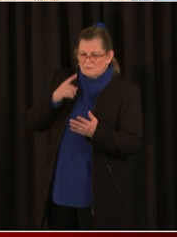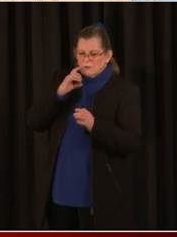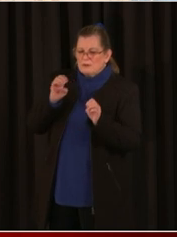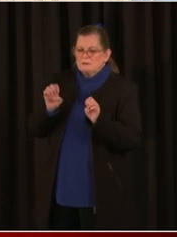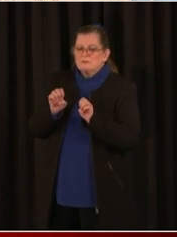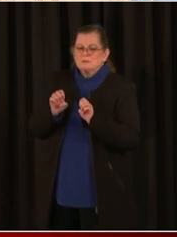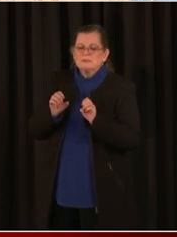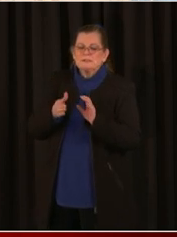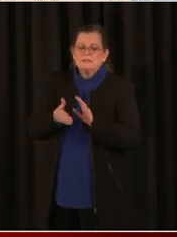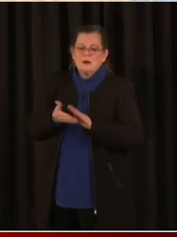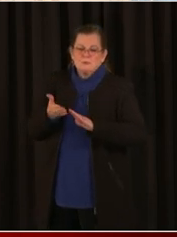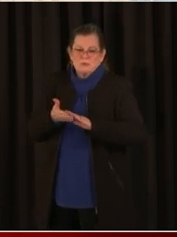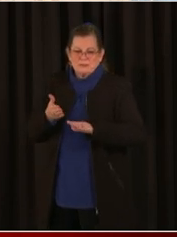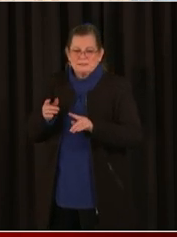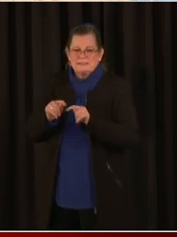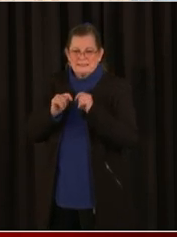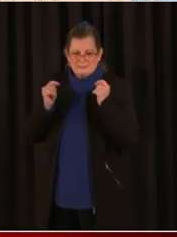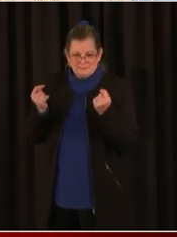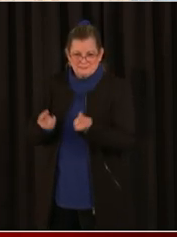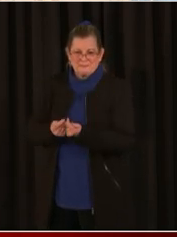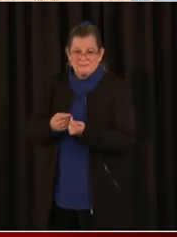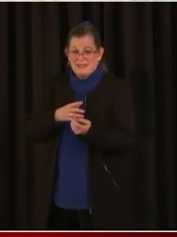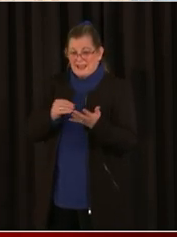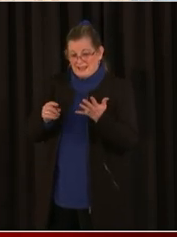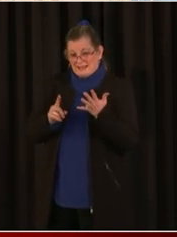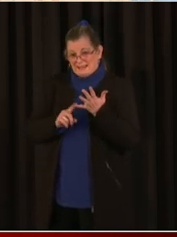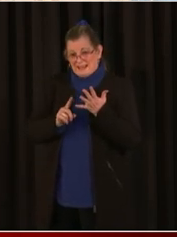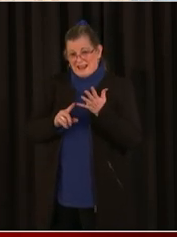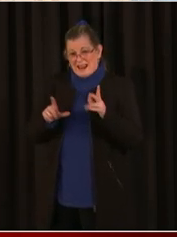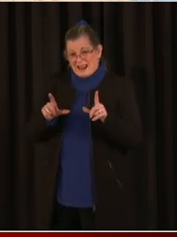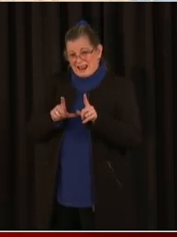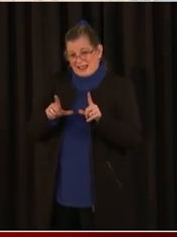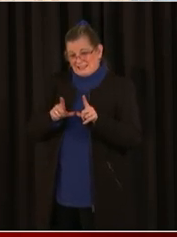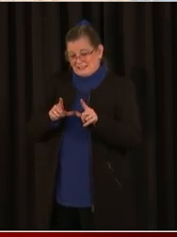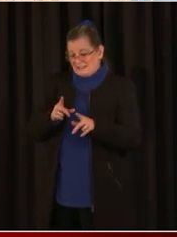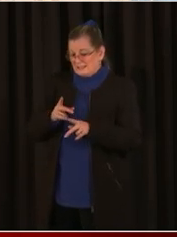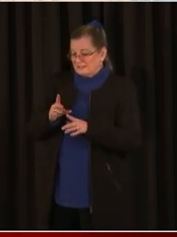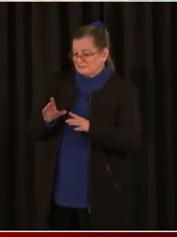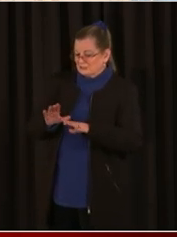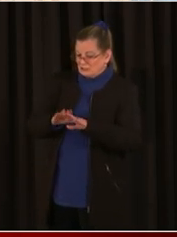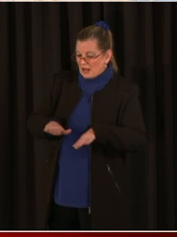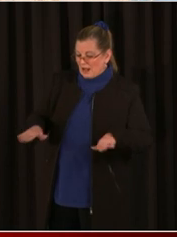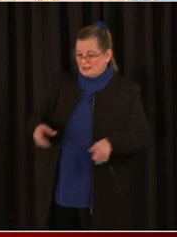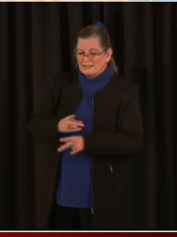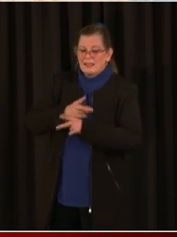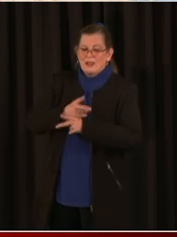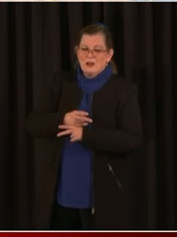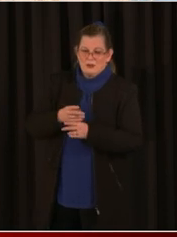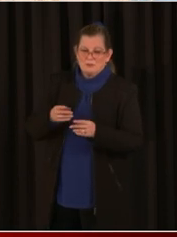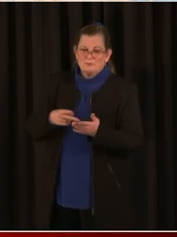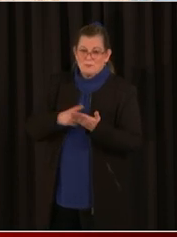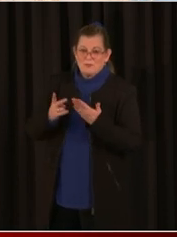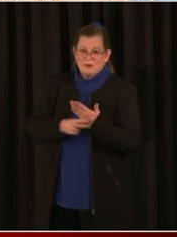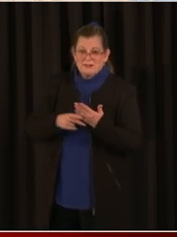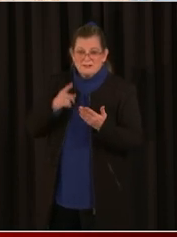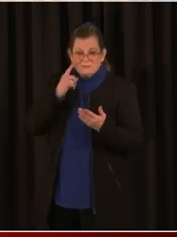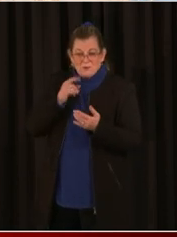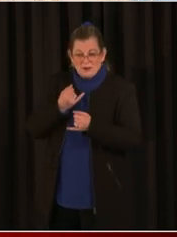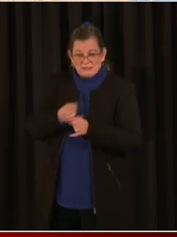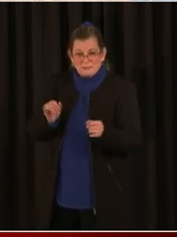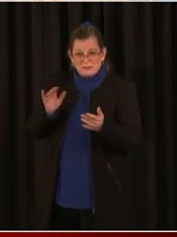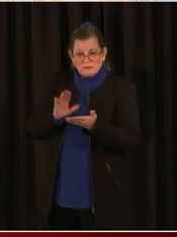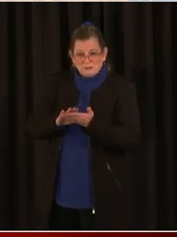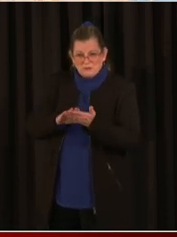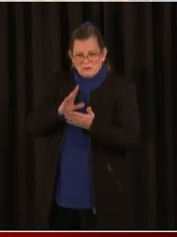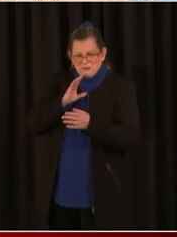team, and licensed child care providers and teachers and staff of independent schools will begin to